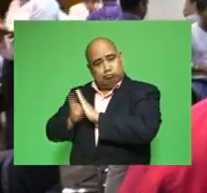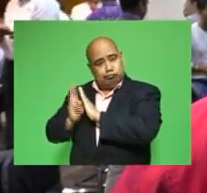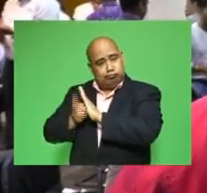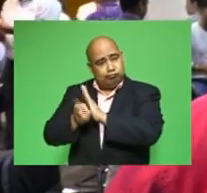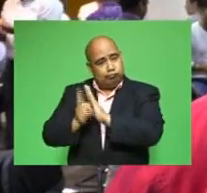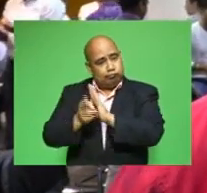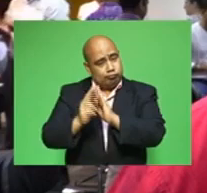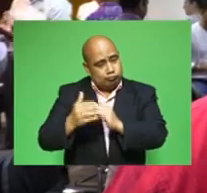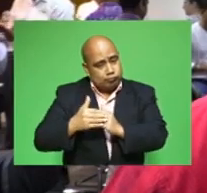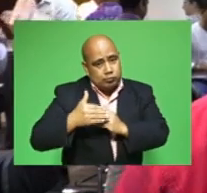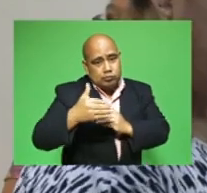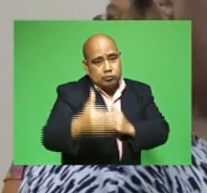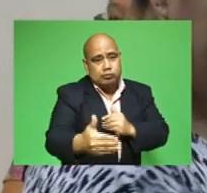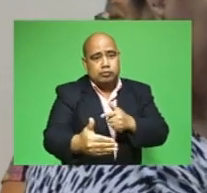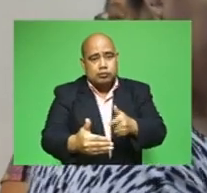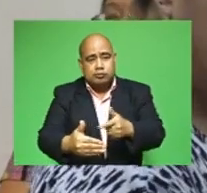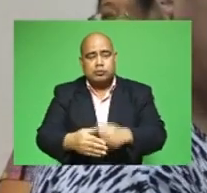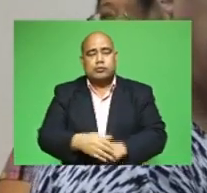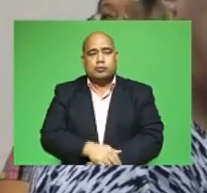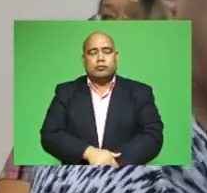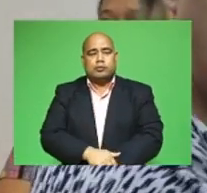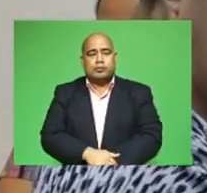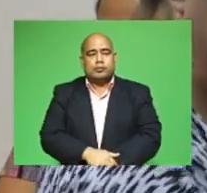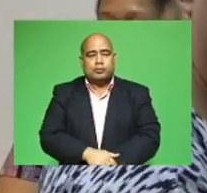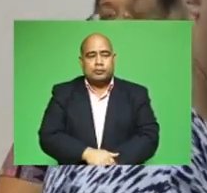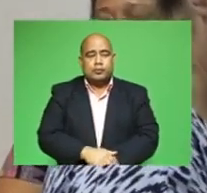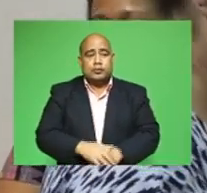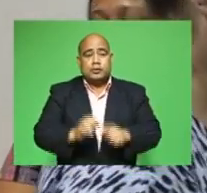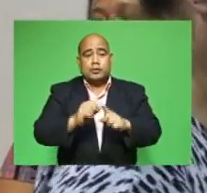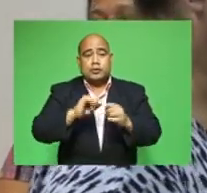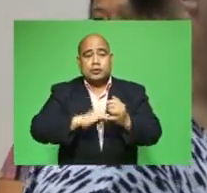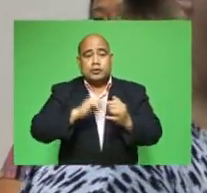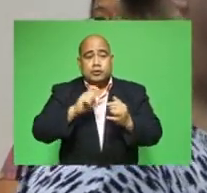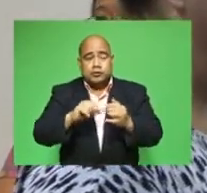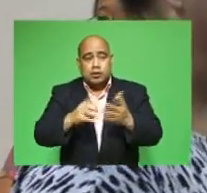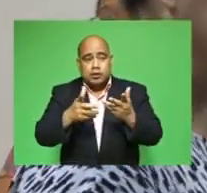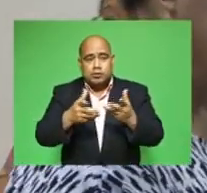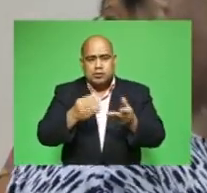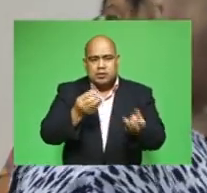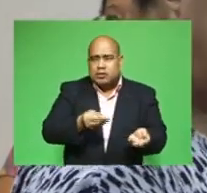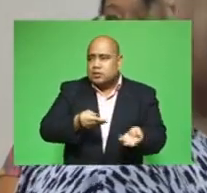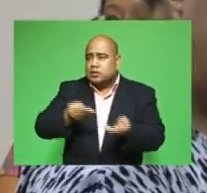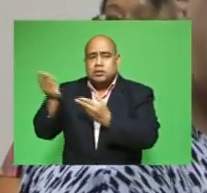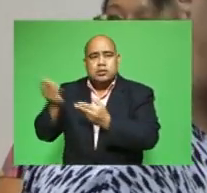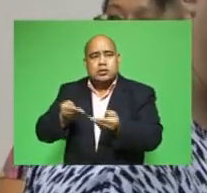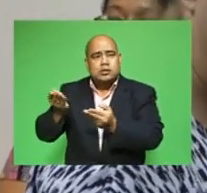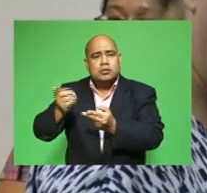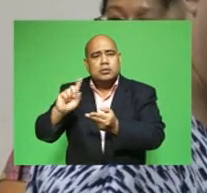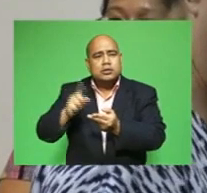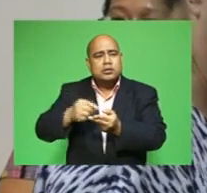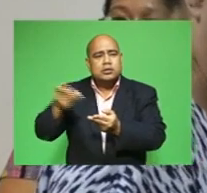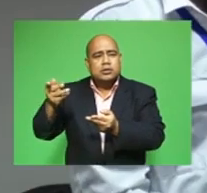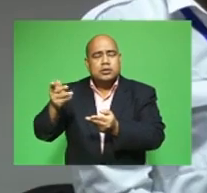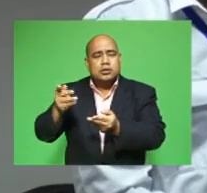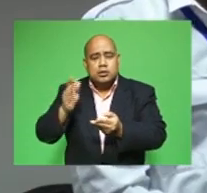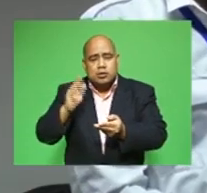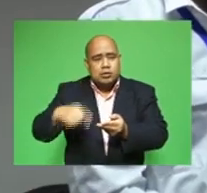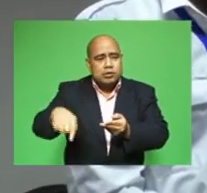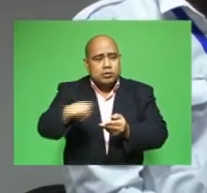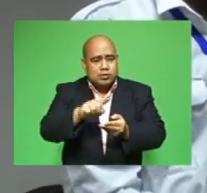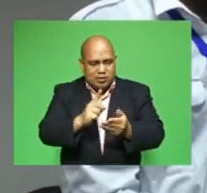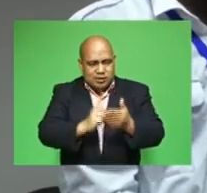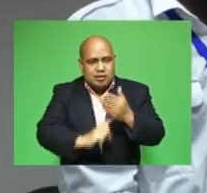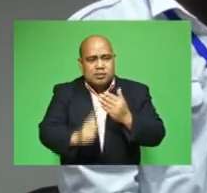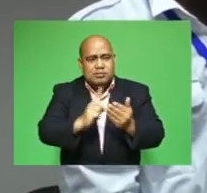reset and beyond that. The Permanent Secretary for Immigration has also stated in circumstances where there has already been approval by